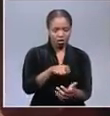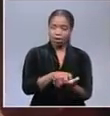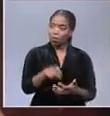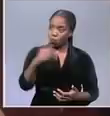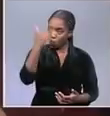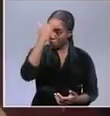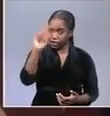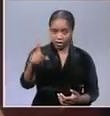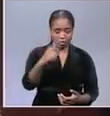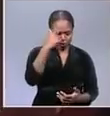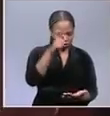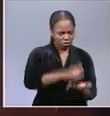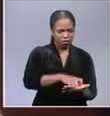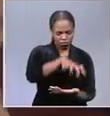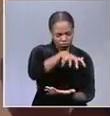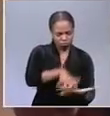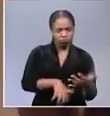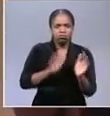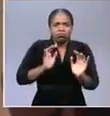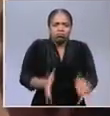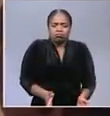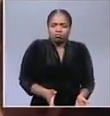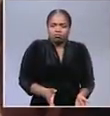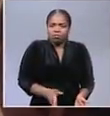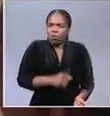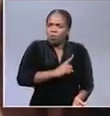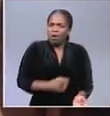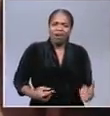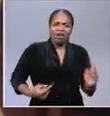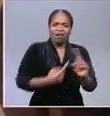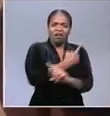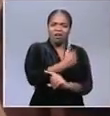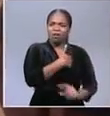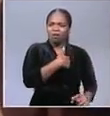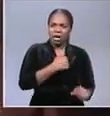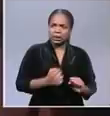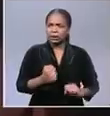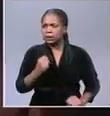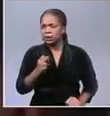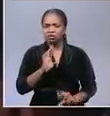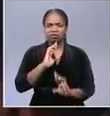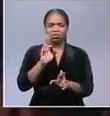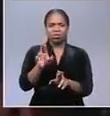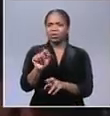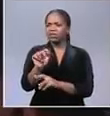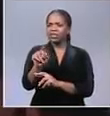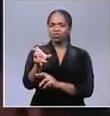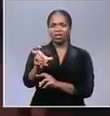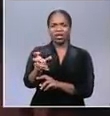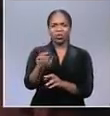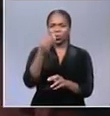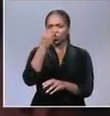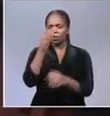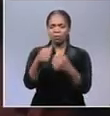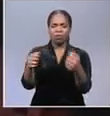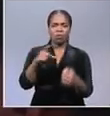knows about the matter. We will also get information through our investigation. And if there's anything, we will still go take